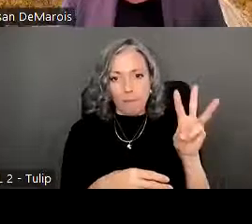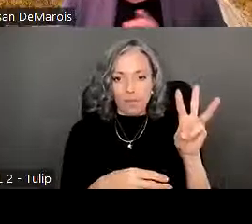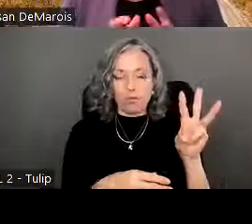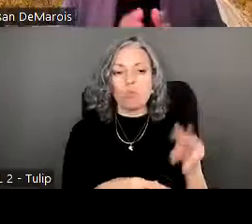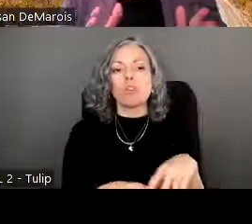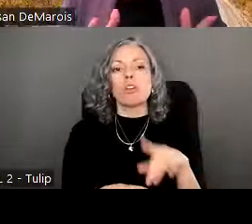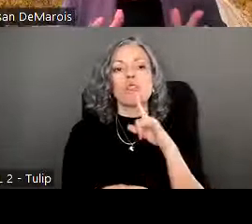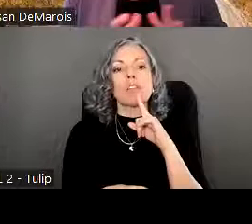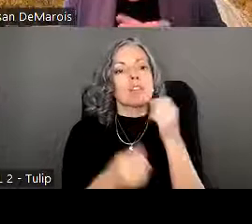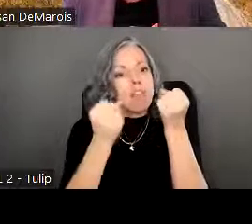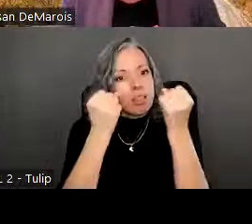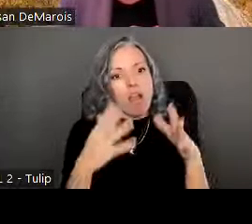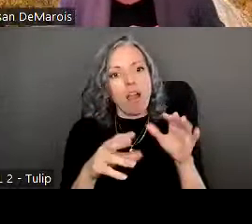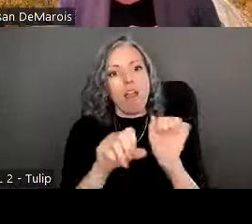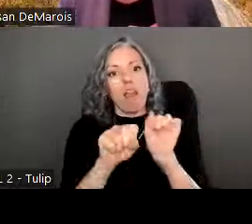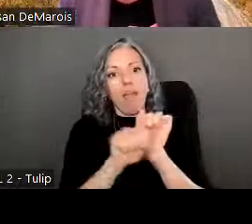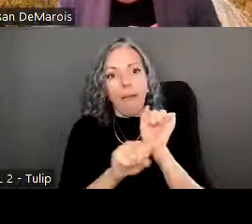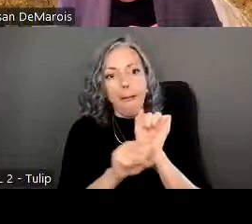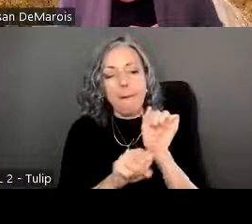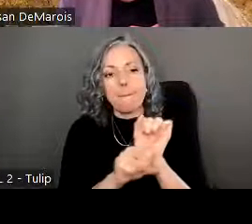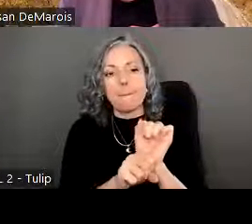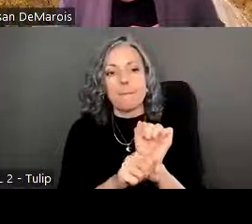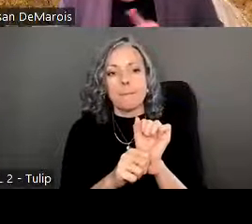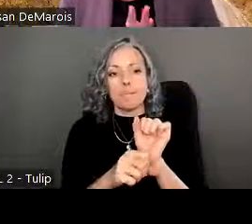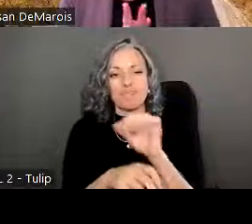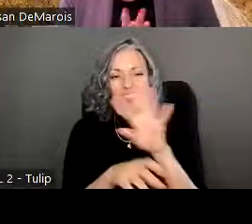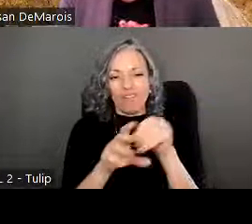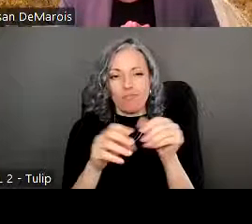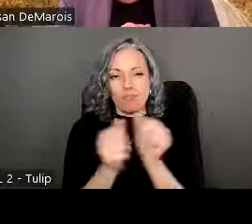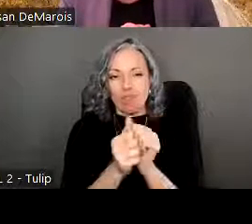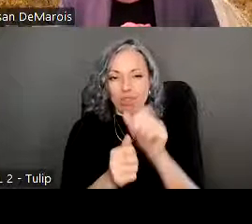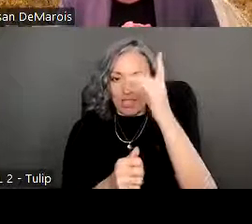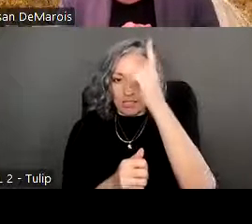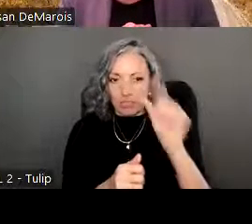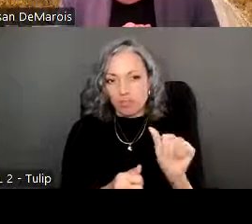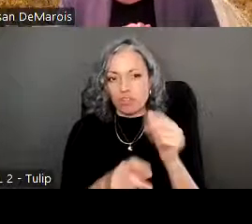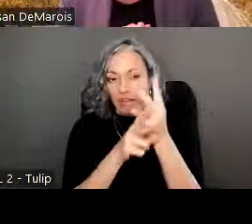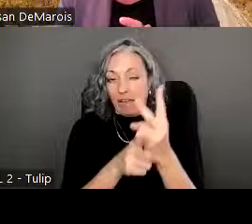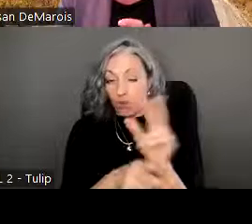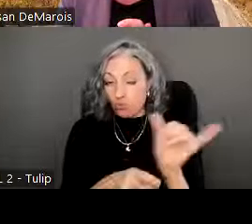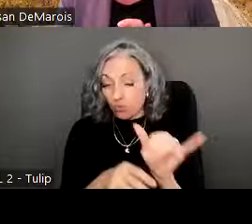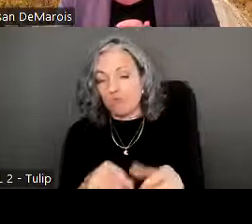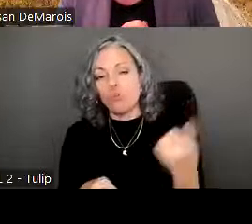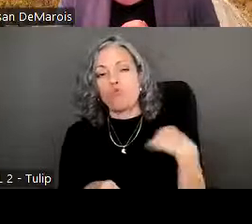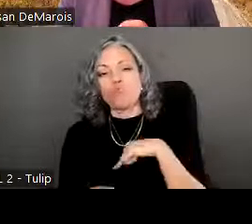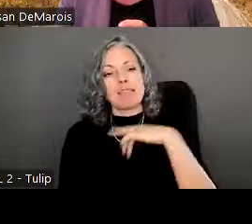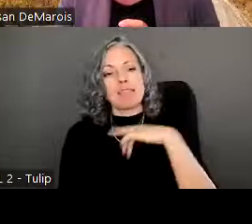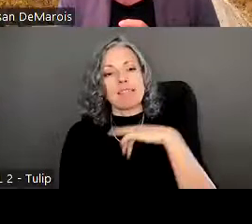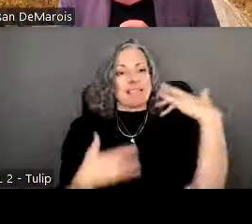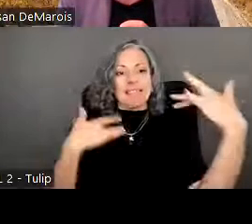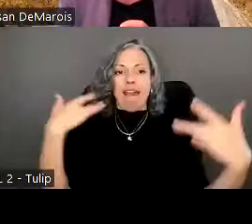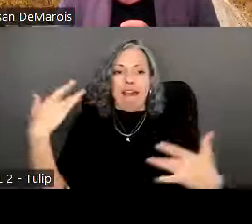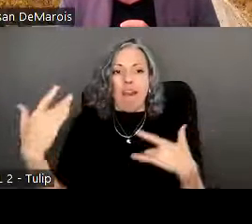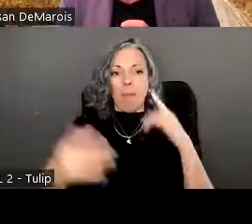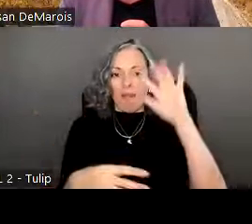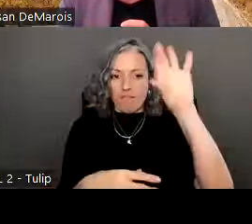bit happening around dementia care as well. We also are super excited about our Federal